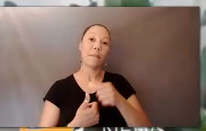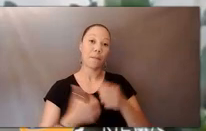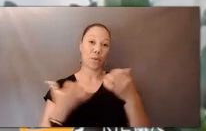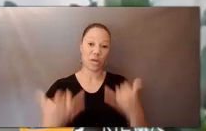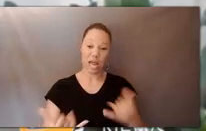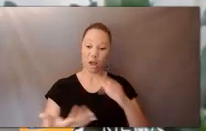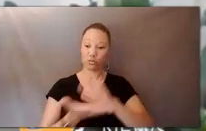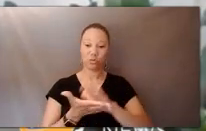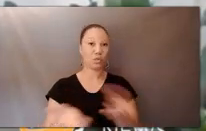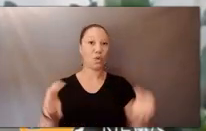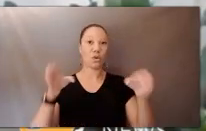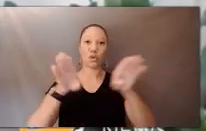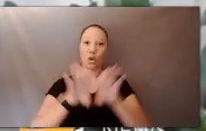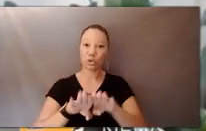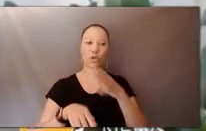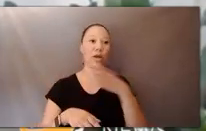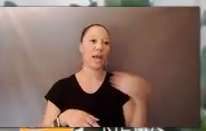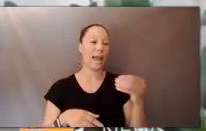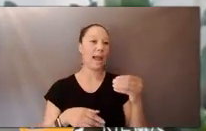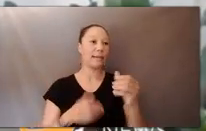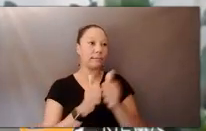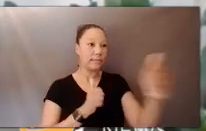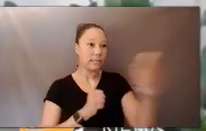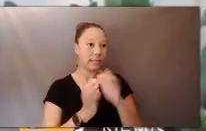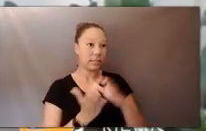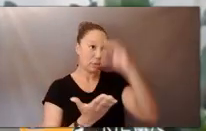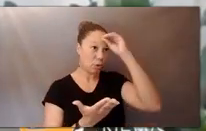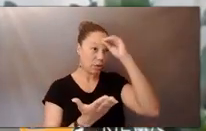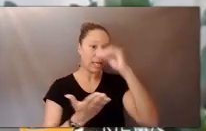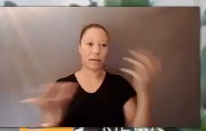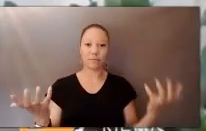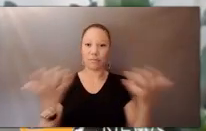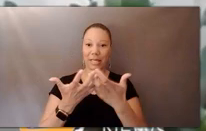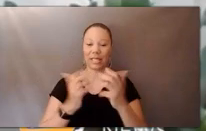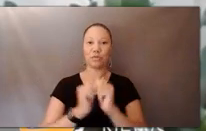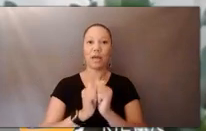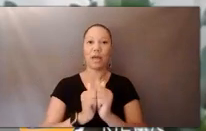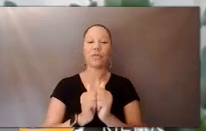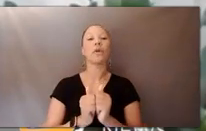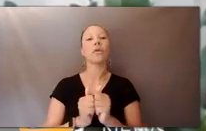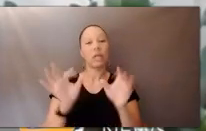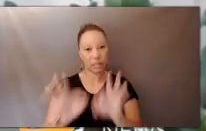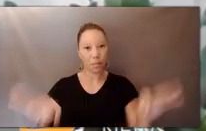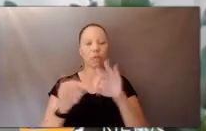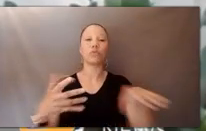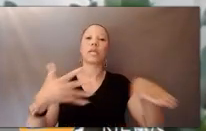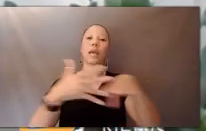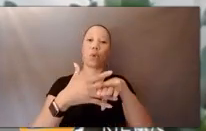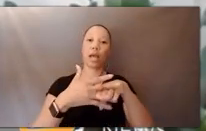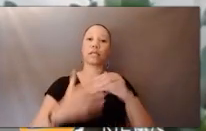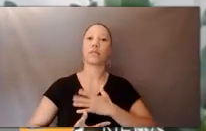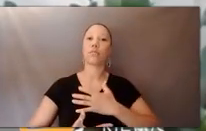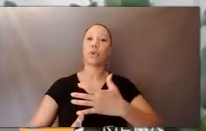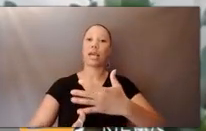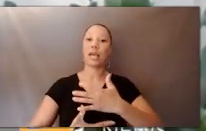school closures and in the learning setting and at home blended together, take breaks. Take breaks and remember to breathe. Know